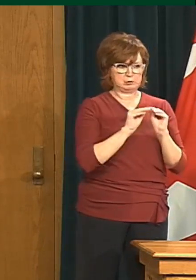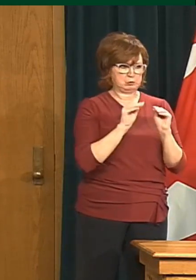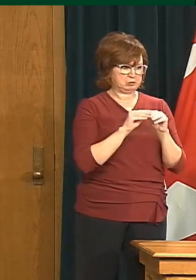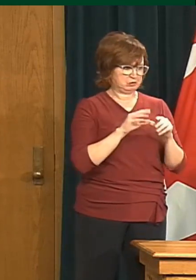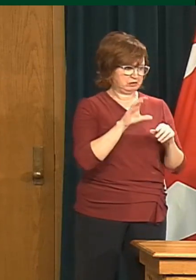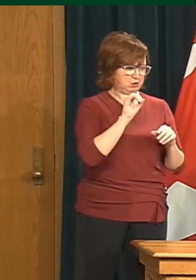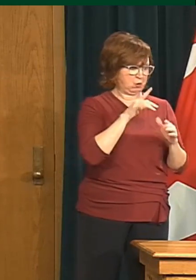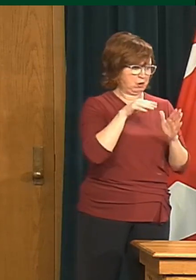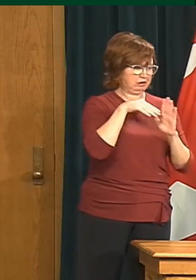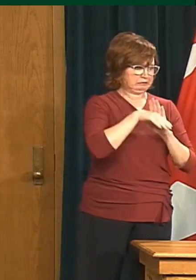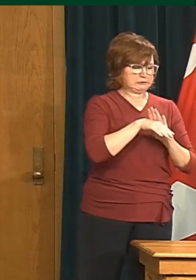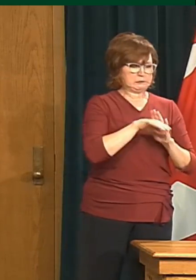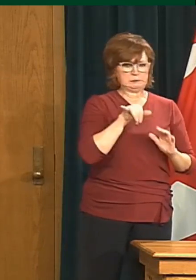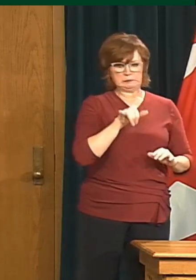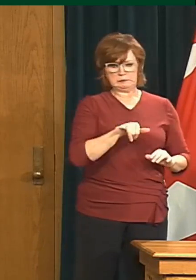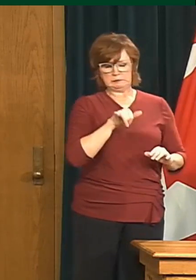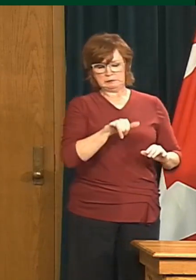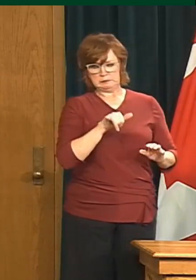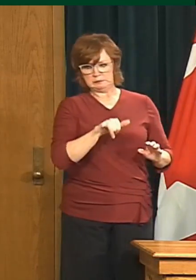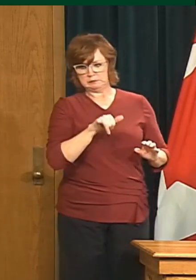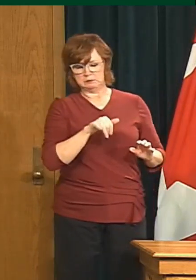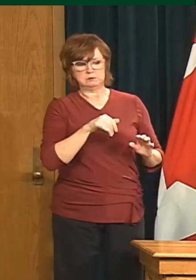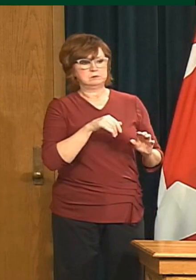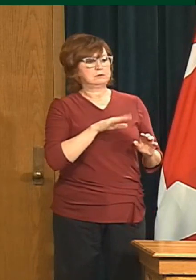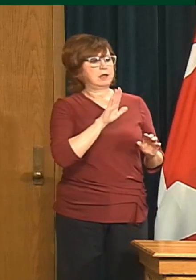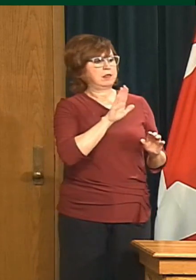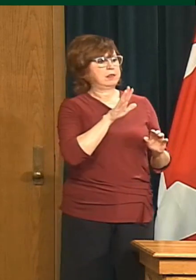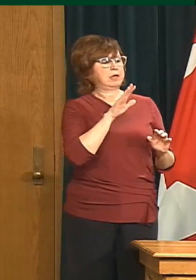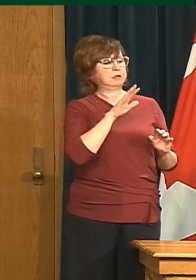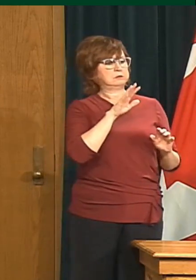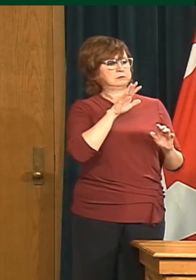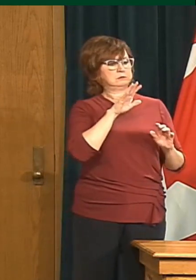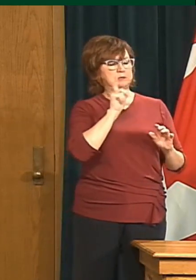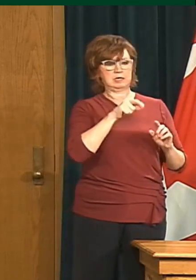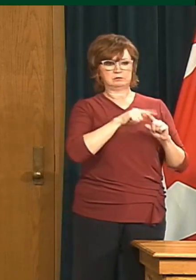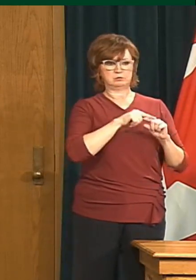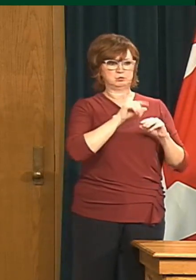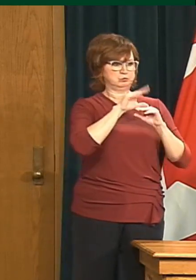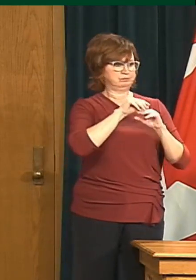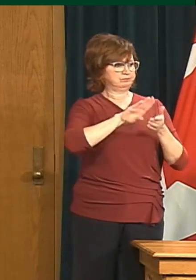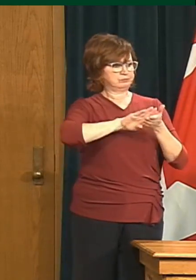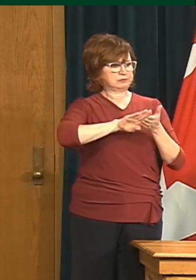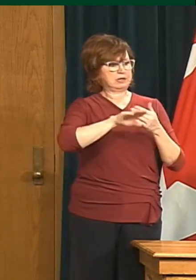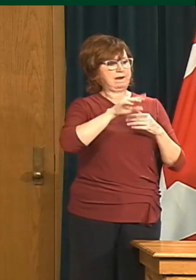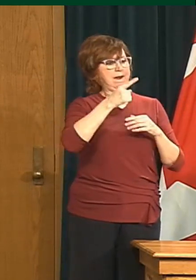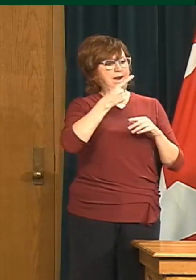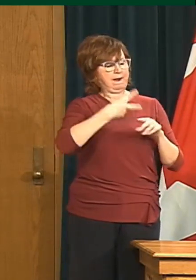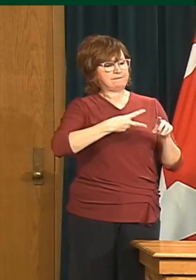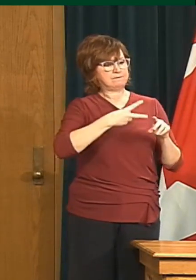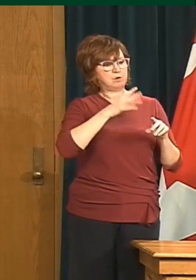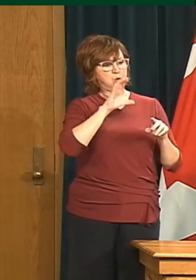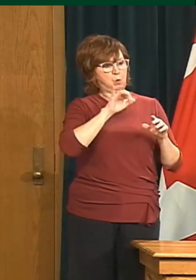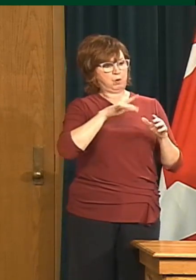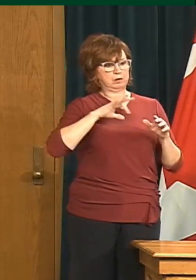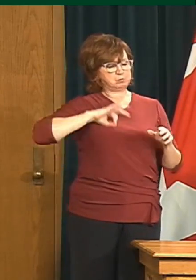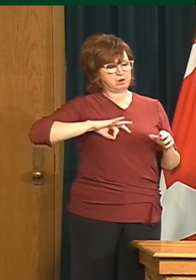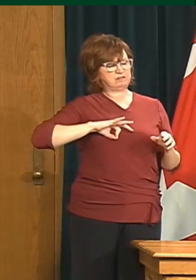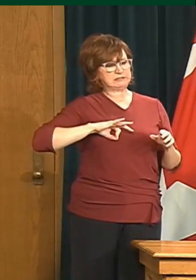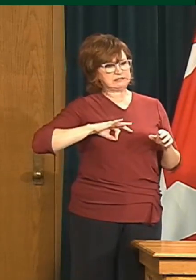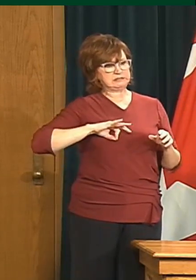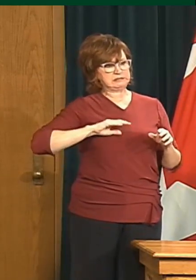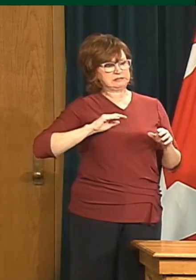reliance on oil revenues in half as a percentage of our budget. So that is what we mean when we say that